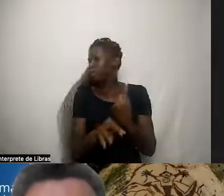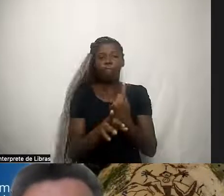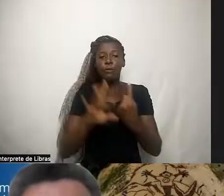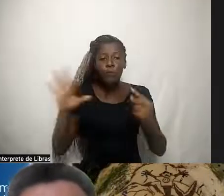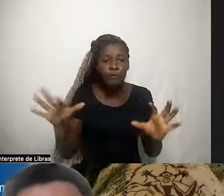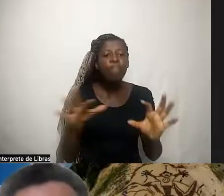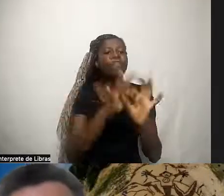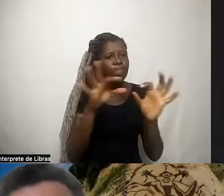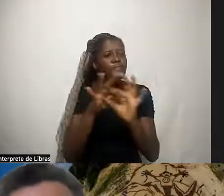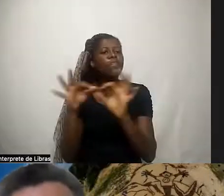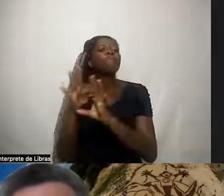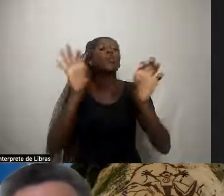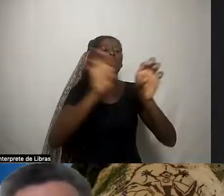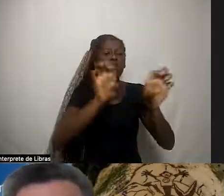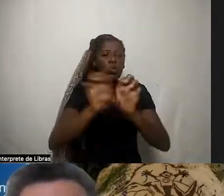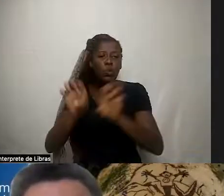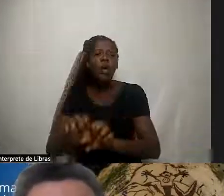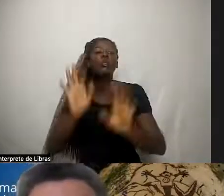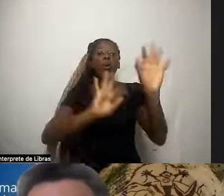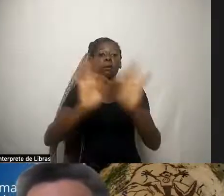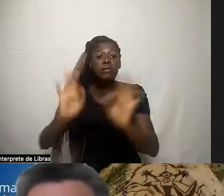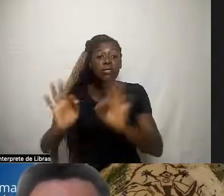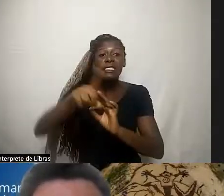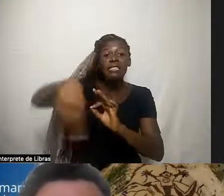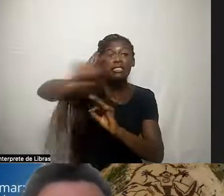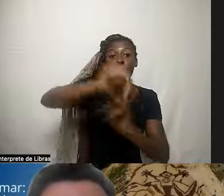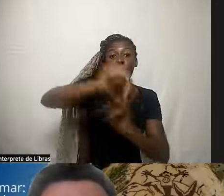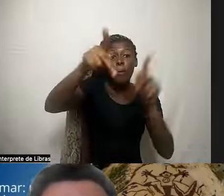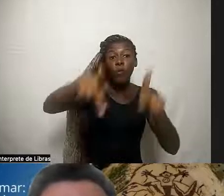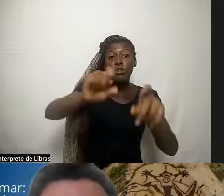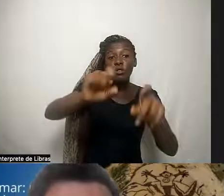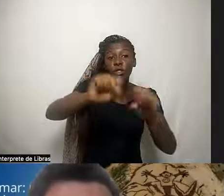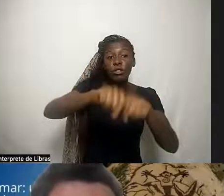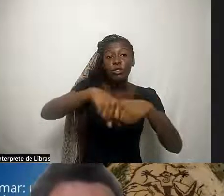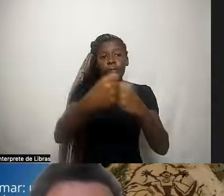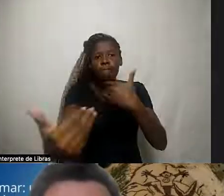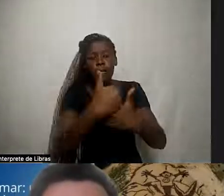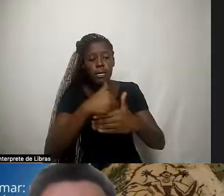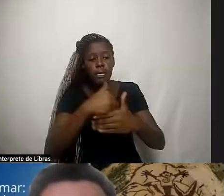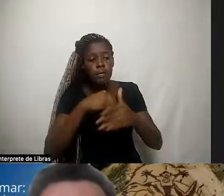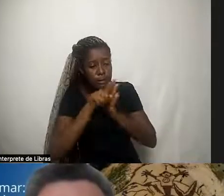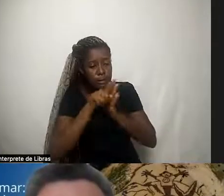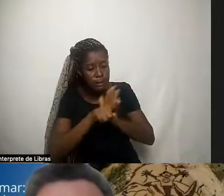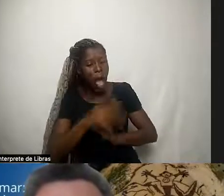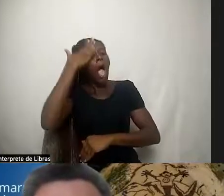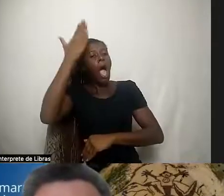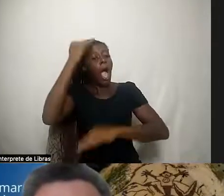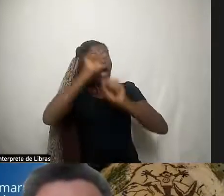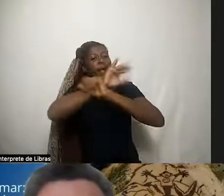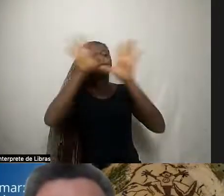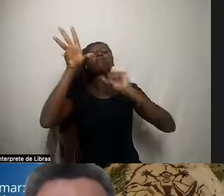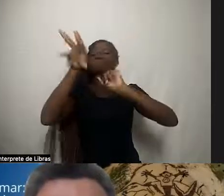So the scientific dissemination can be more ordered and organized so the society can have more access to